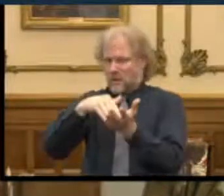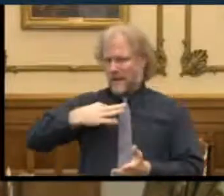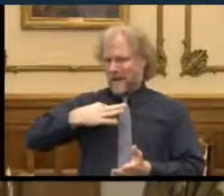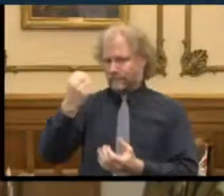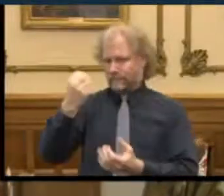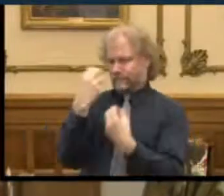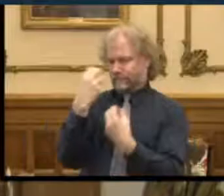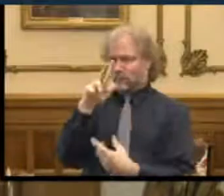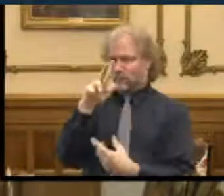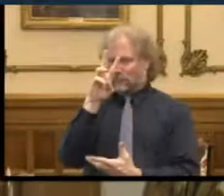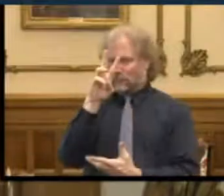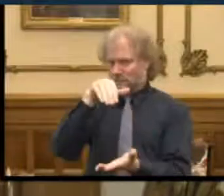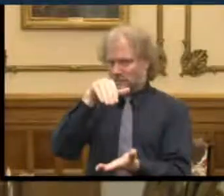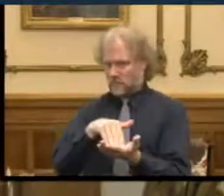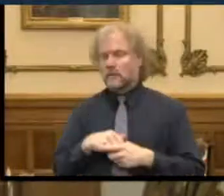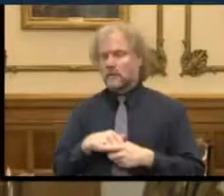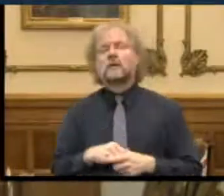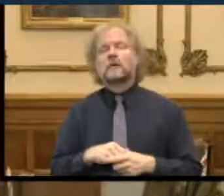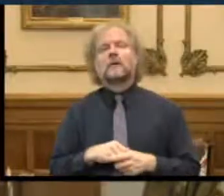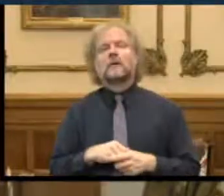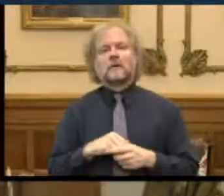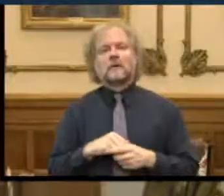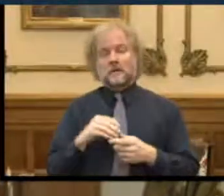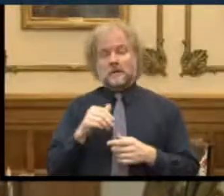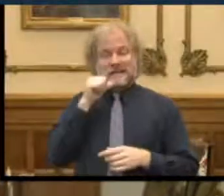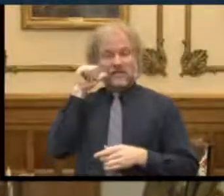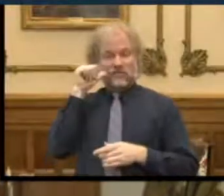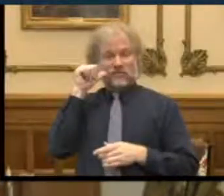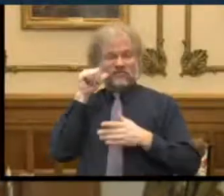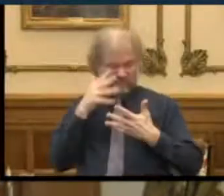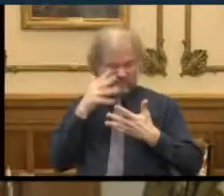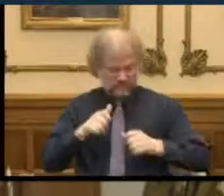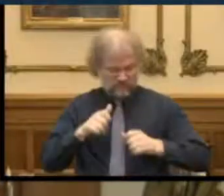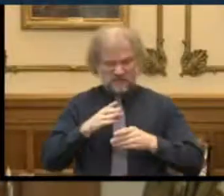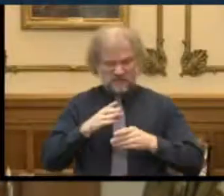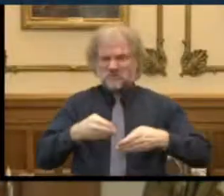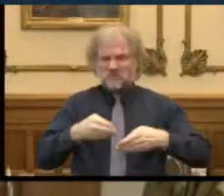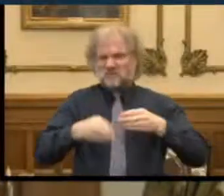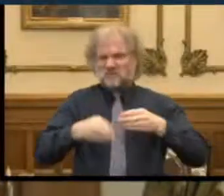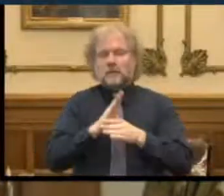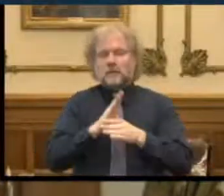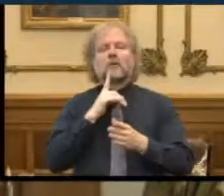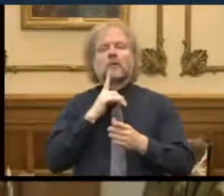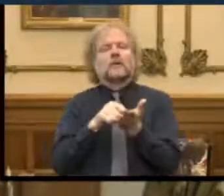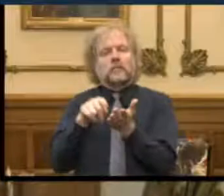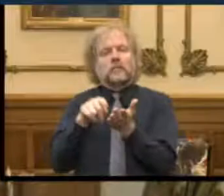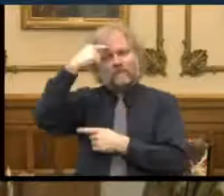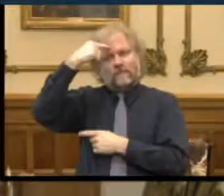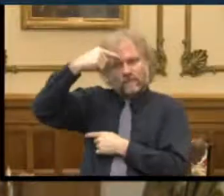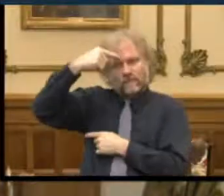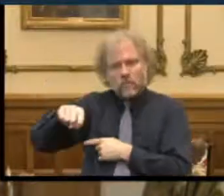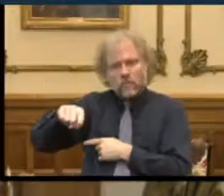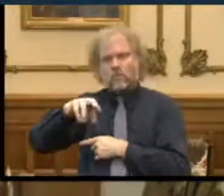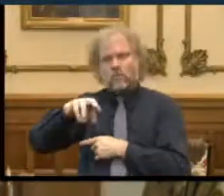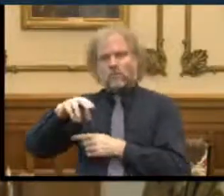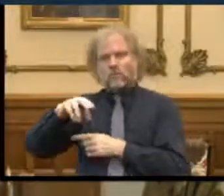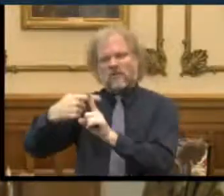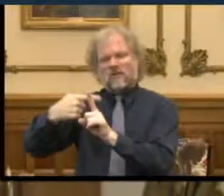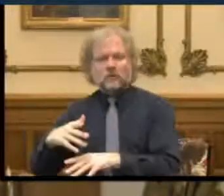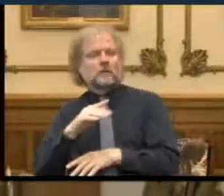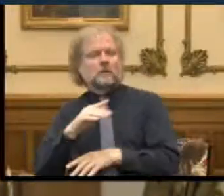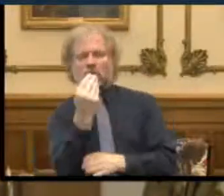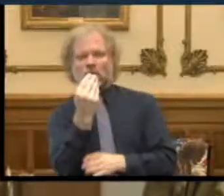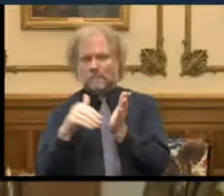applications. As of close of business yesterday, we had made payments on behalf of renters to landlords of over $14